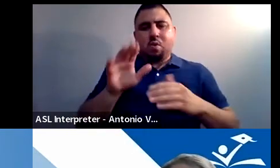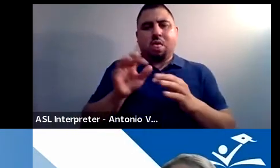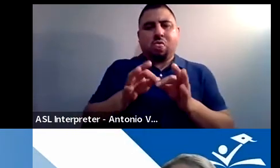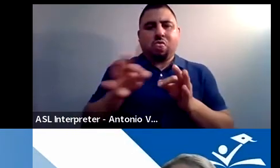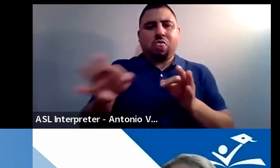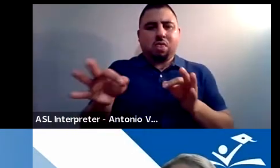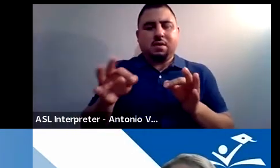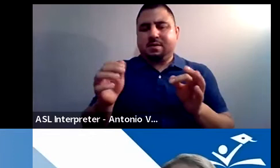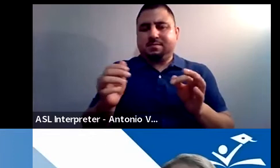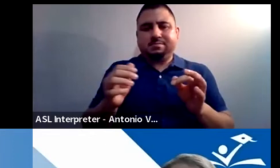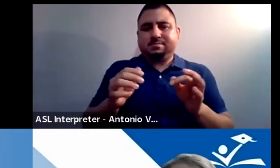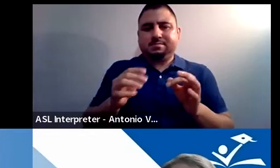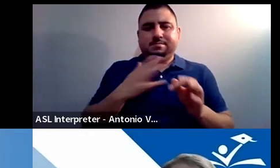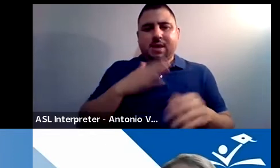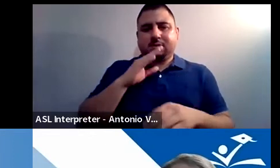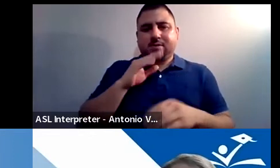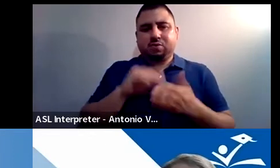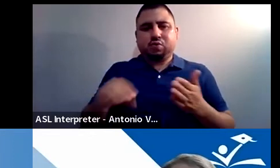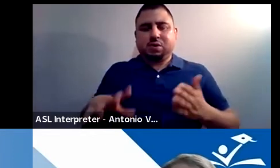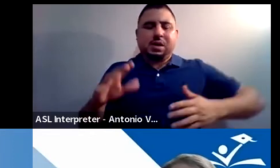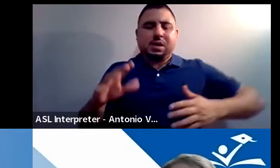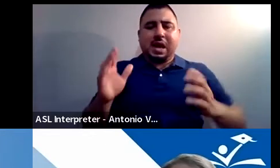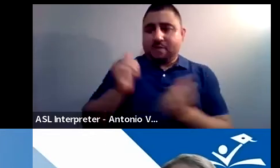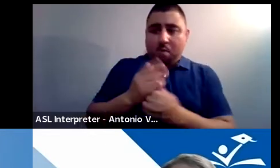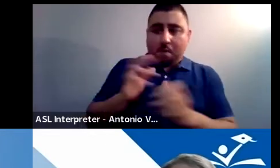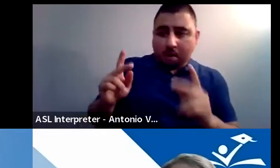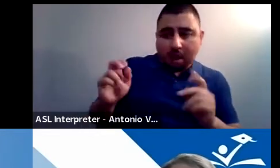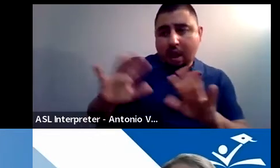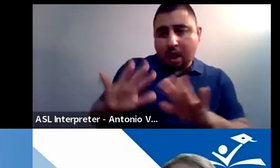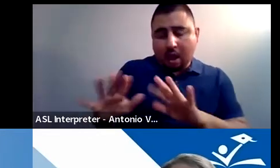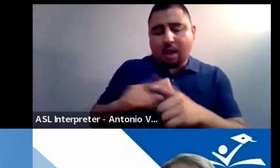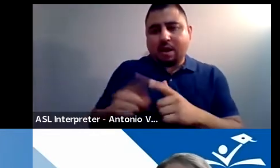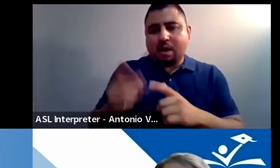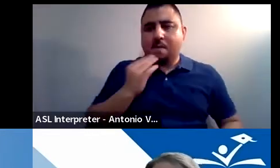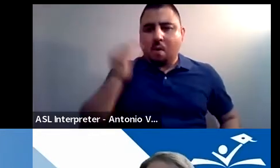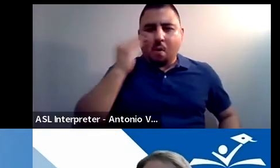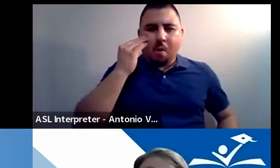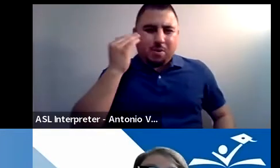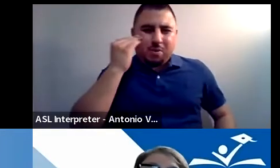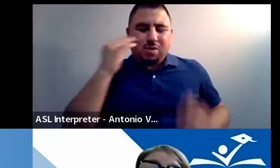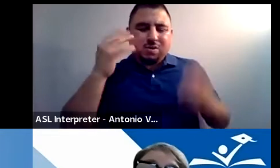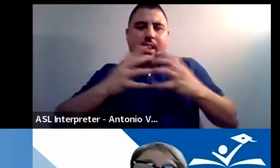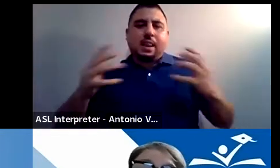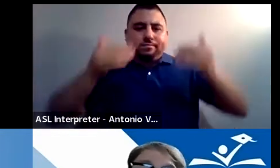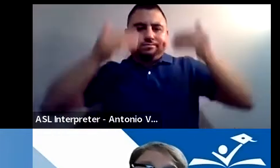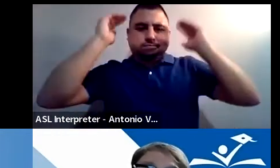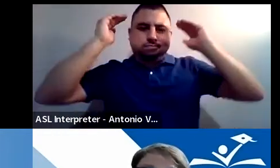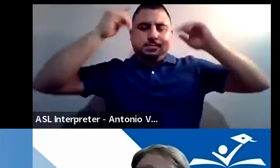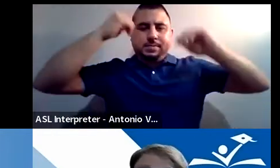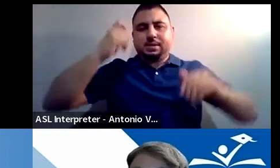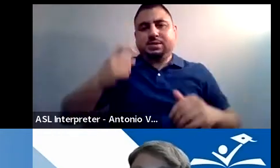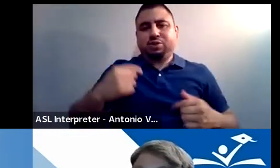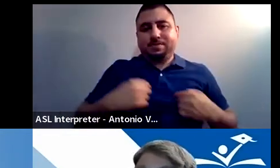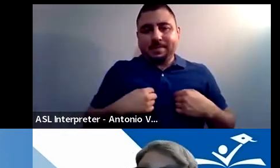what I'm teaching my children. Oh, it's going to be okay and everything. And then they're going to come home. You know, it's a lot on me because it's just me and my